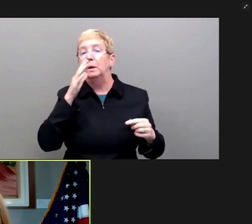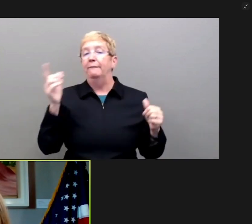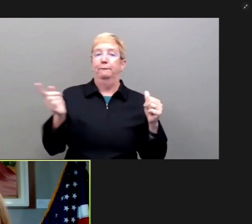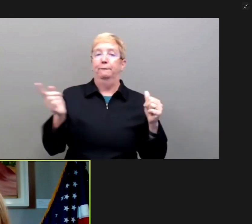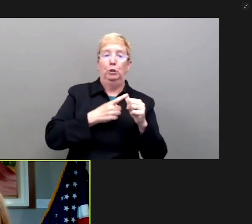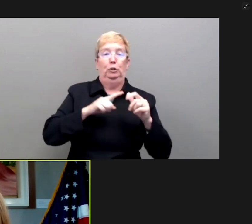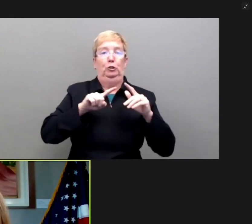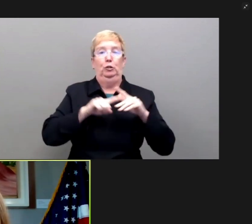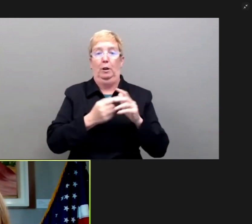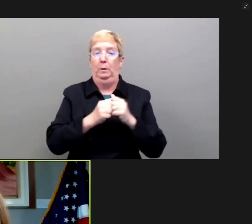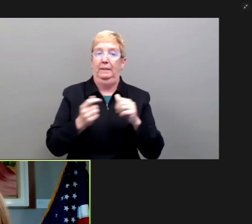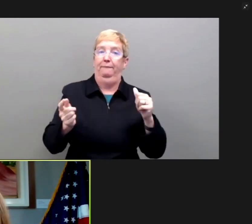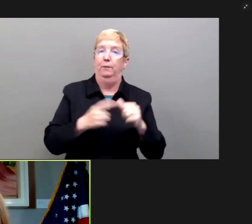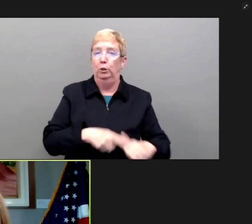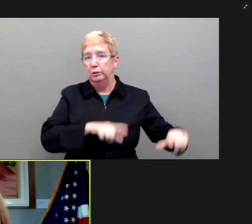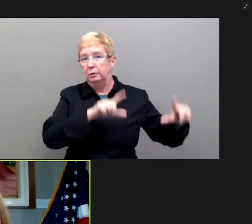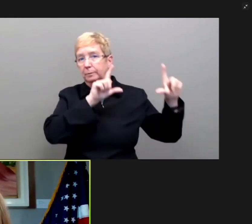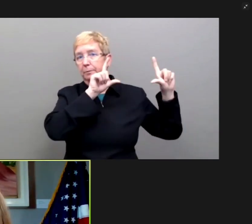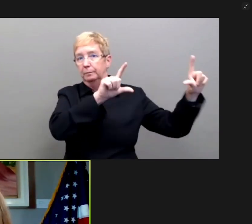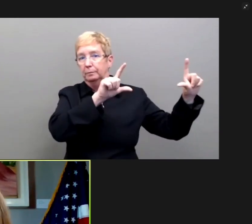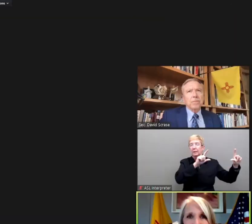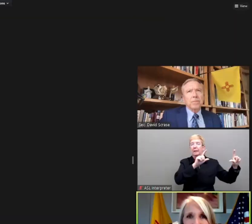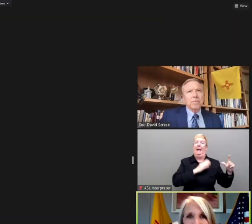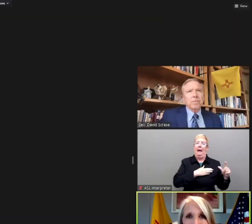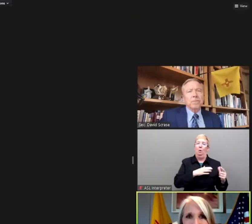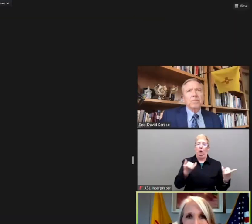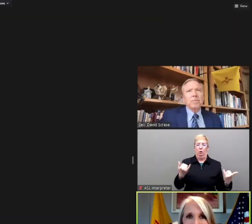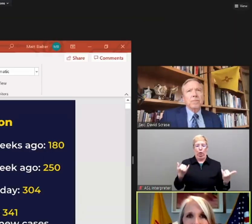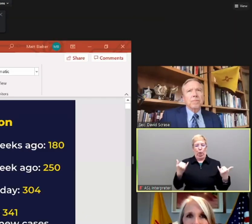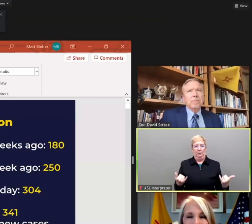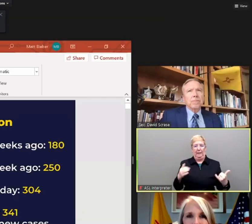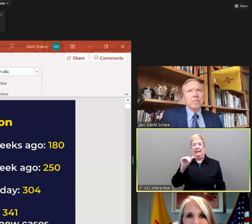slide, and that is our current case count.